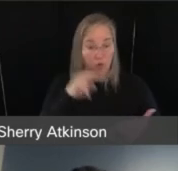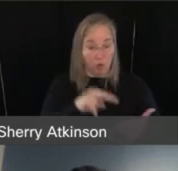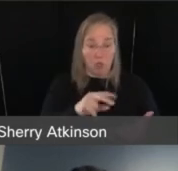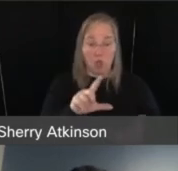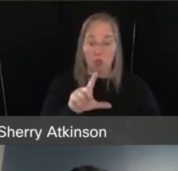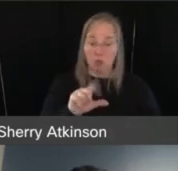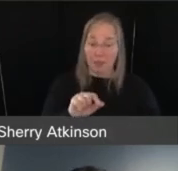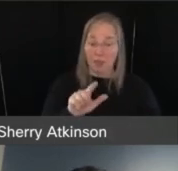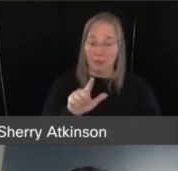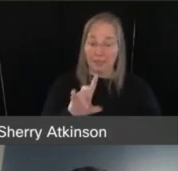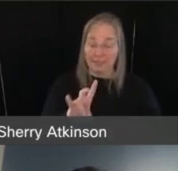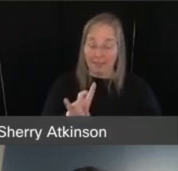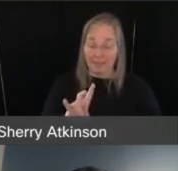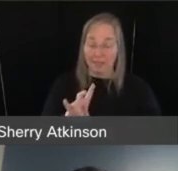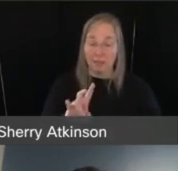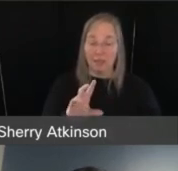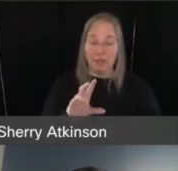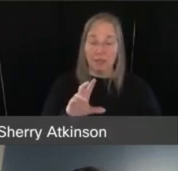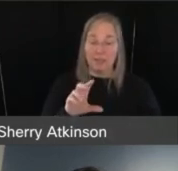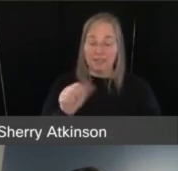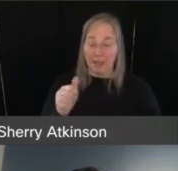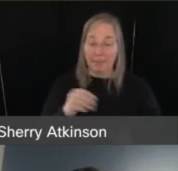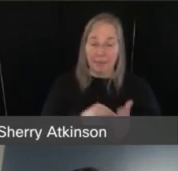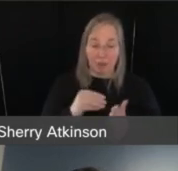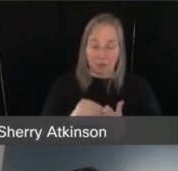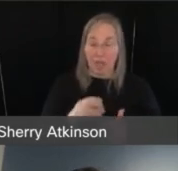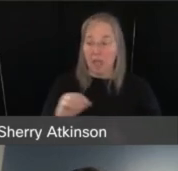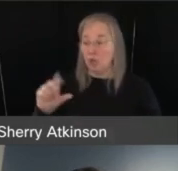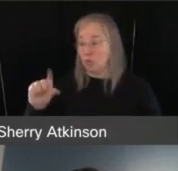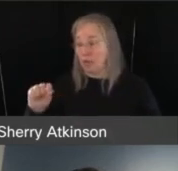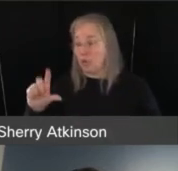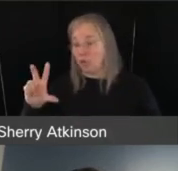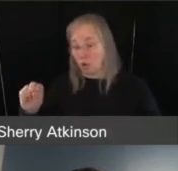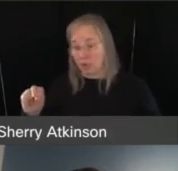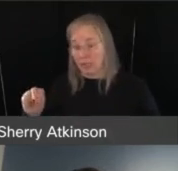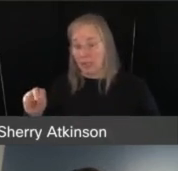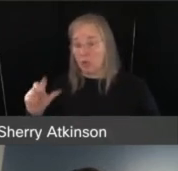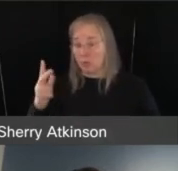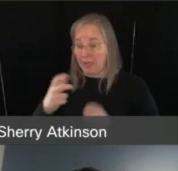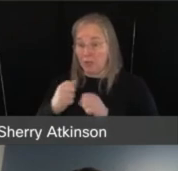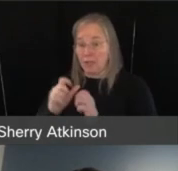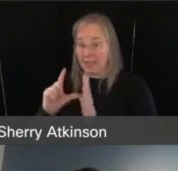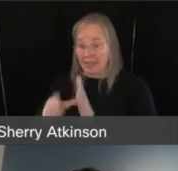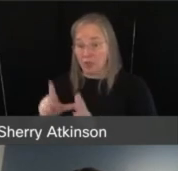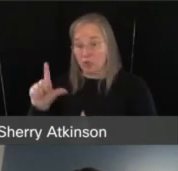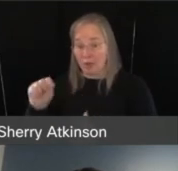2027, 10 million, and 2030, 3 years later, you said $20 million. That's it.